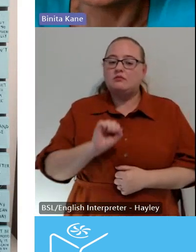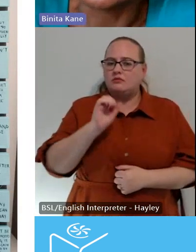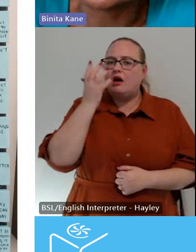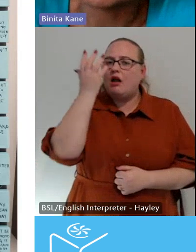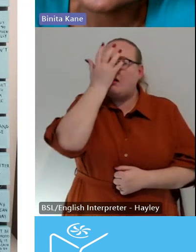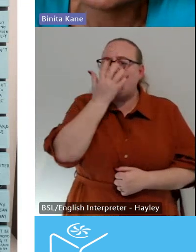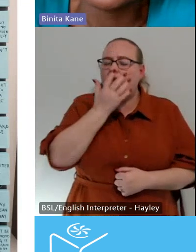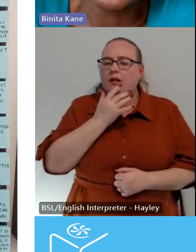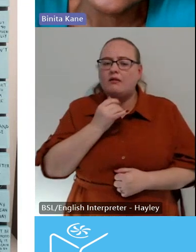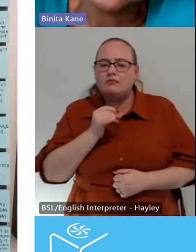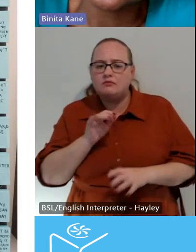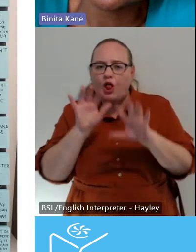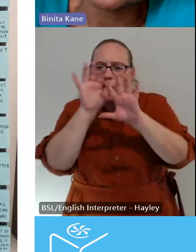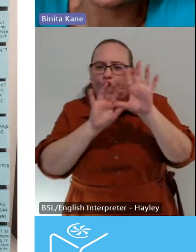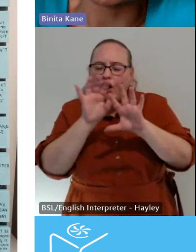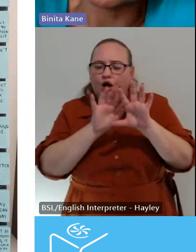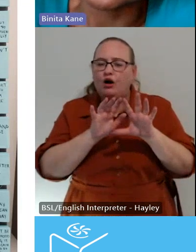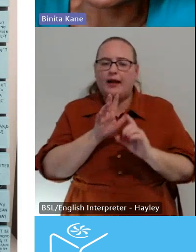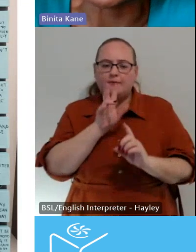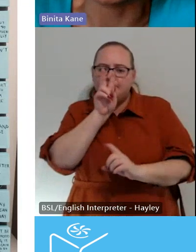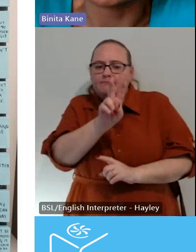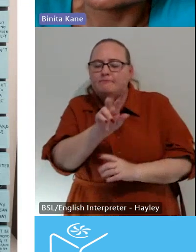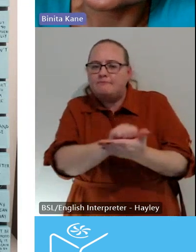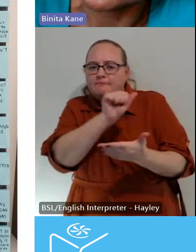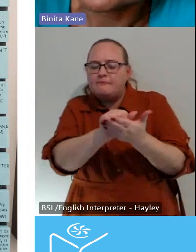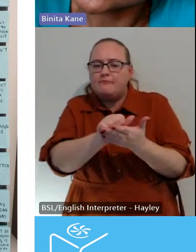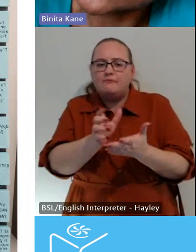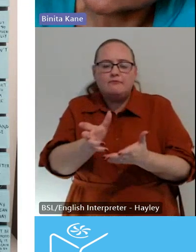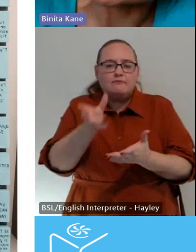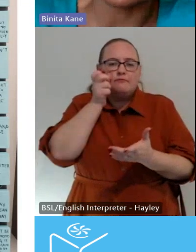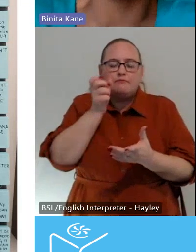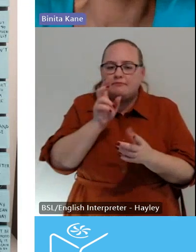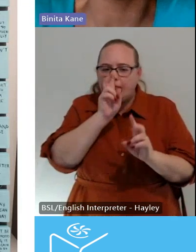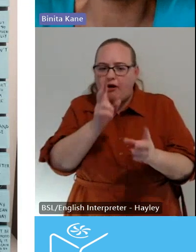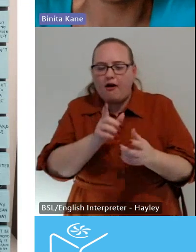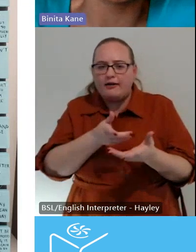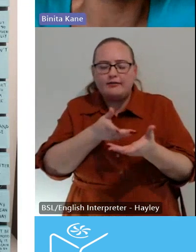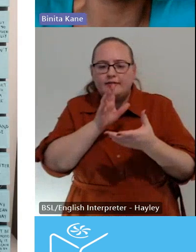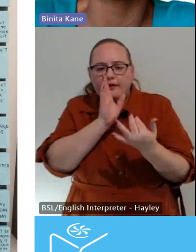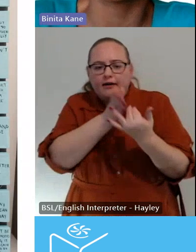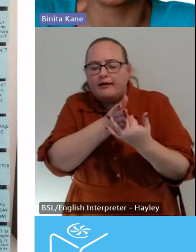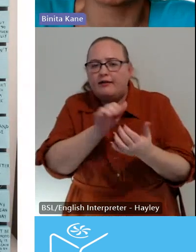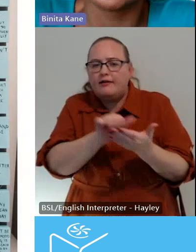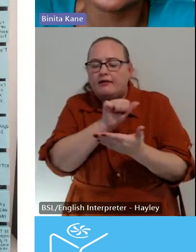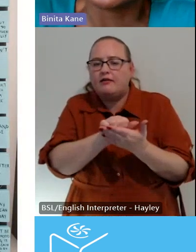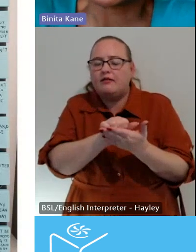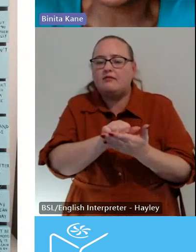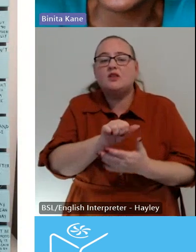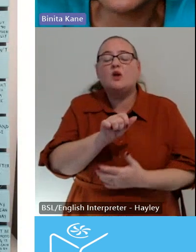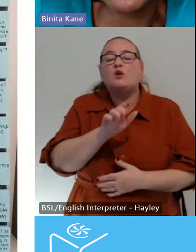and unheard. And this is how these children who are clinically vulnerable, and I'm not talking about just long COVID, this could be children